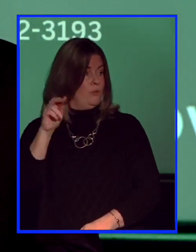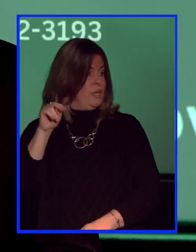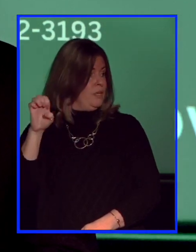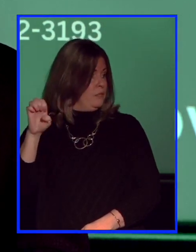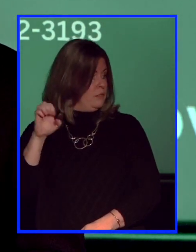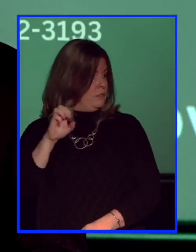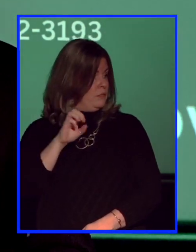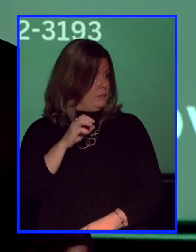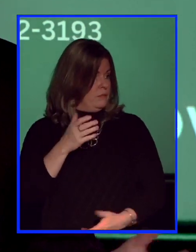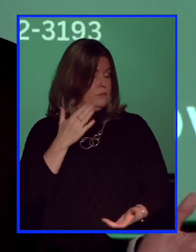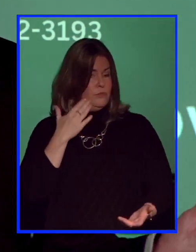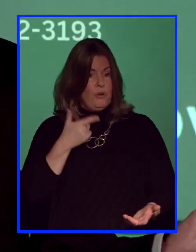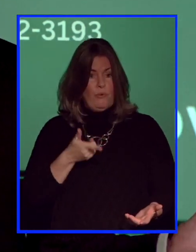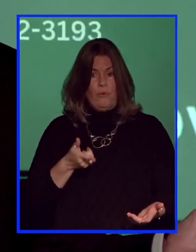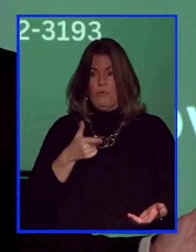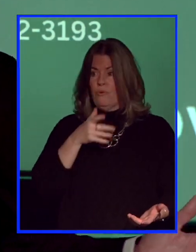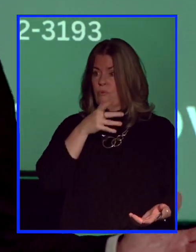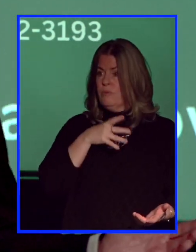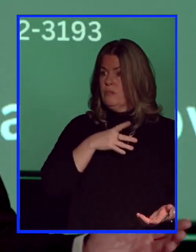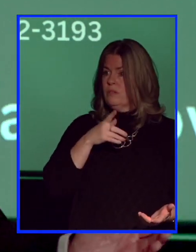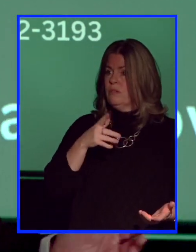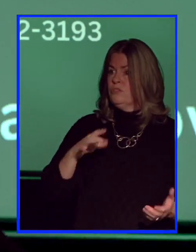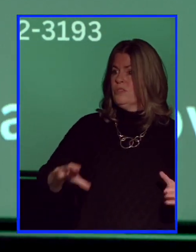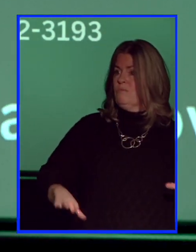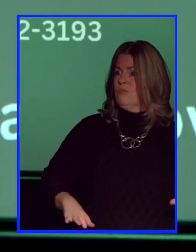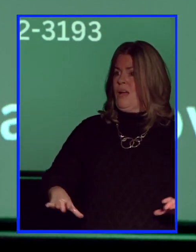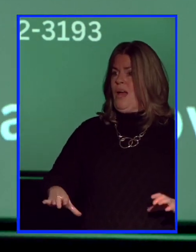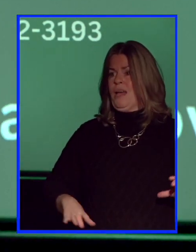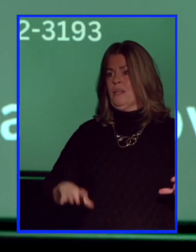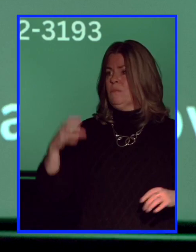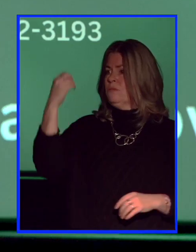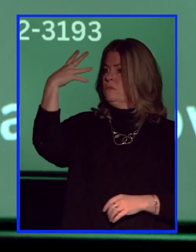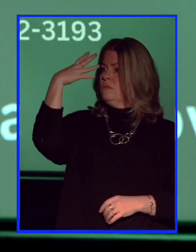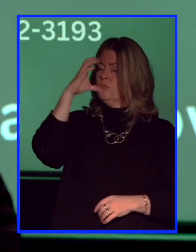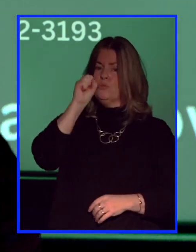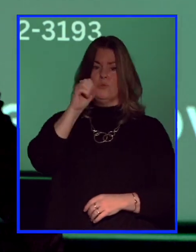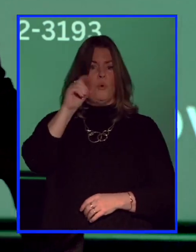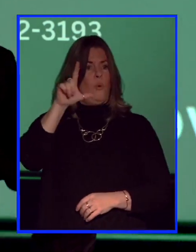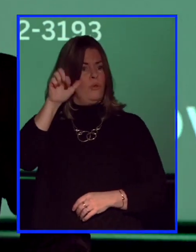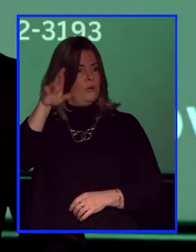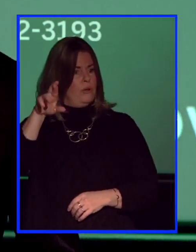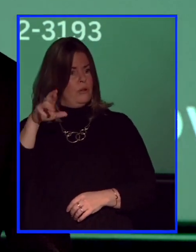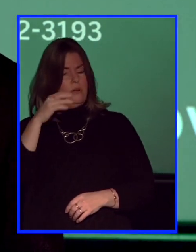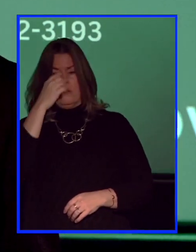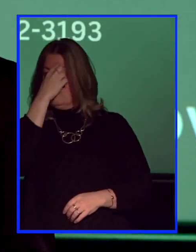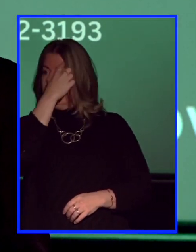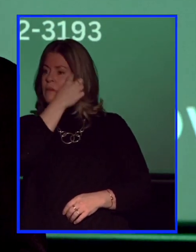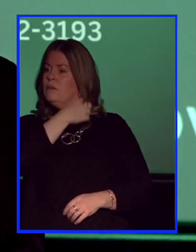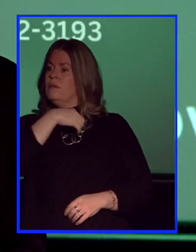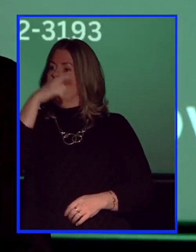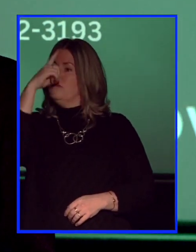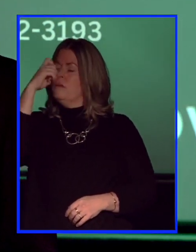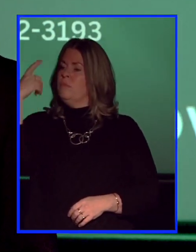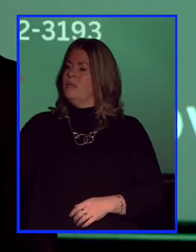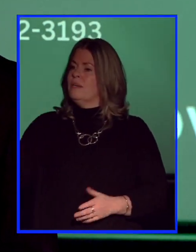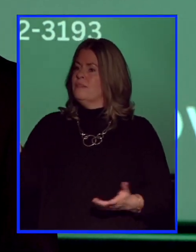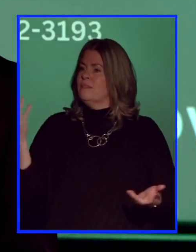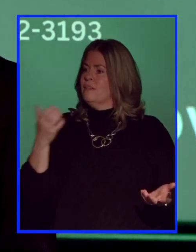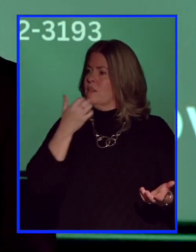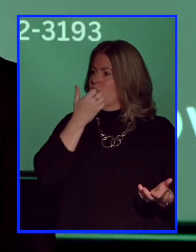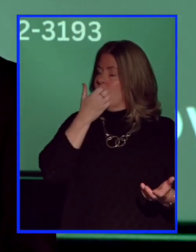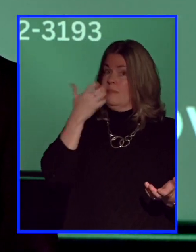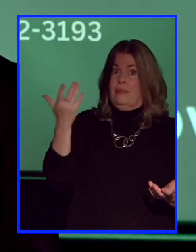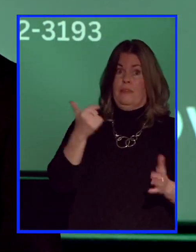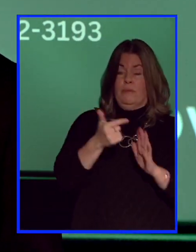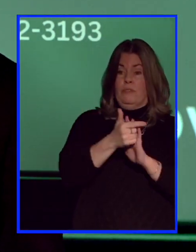All right. She's starting to brag about solar because in the Inflation Reduction Act, as a result of the incentives in there, and this was a piece